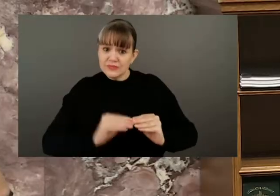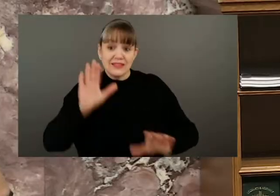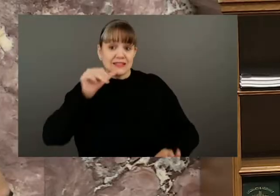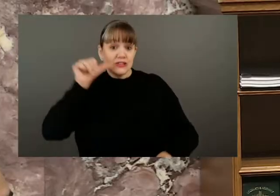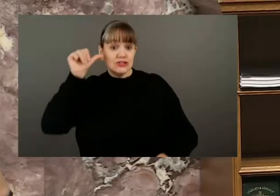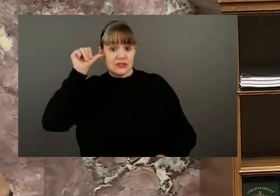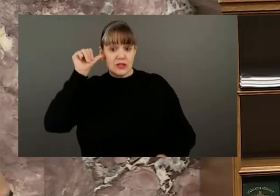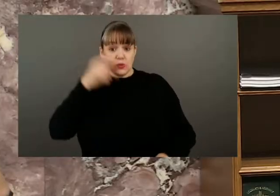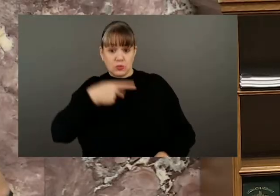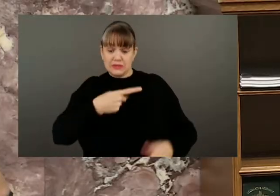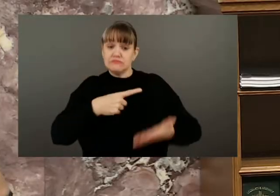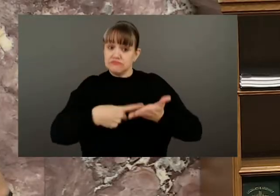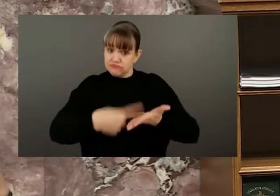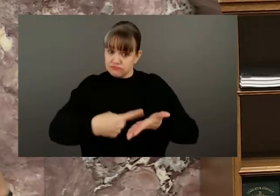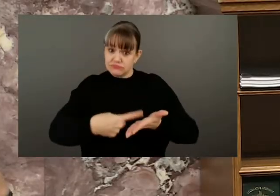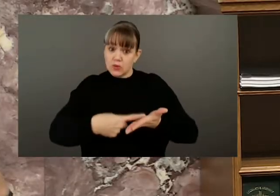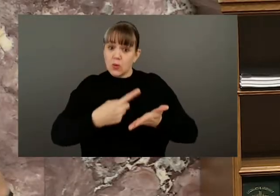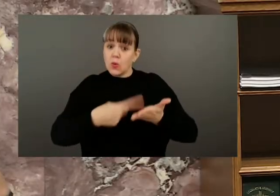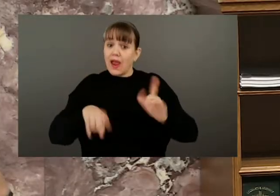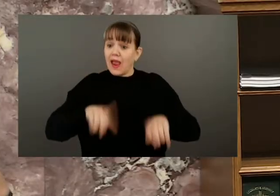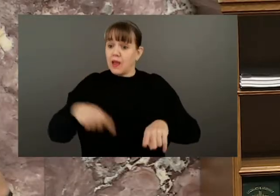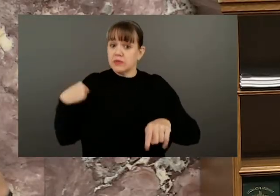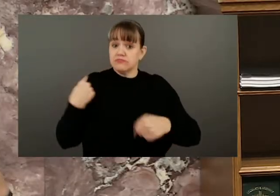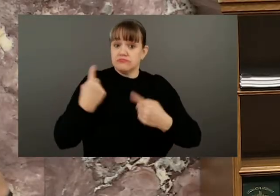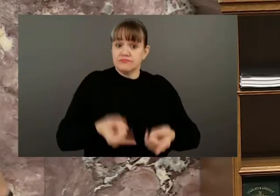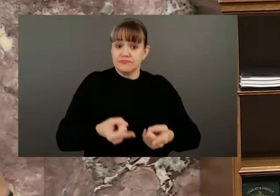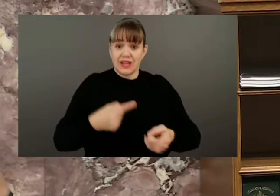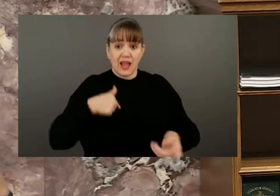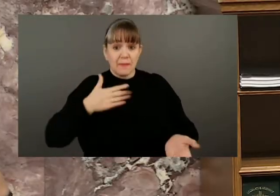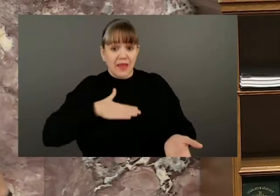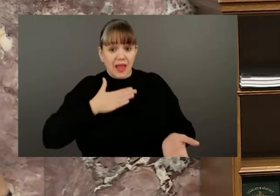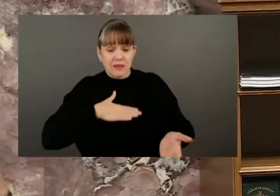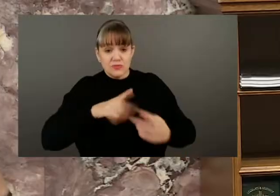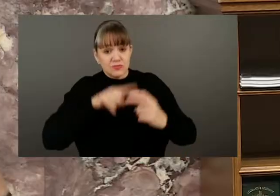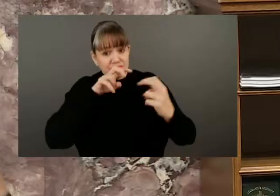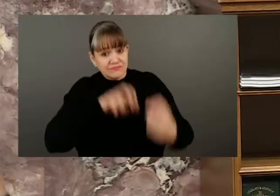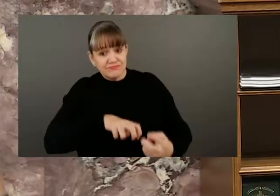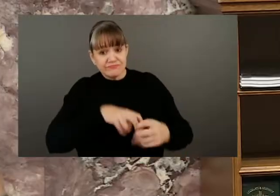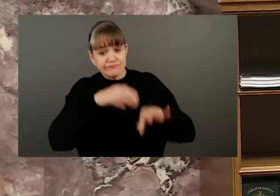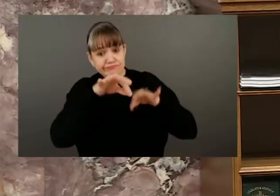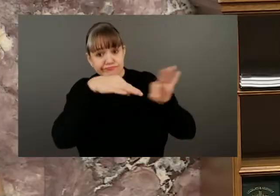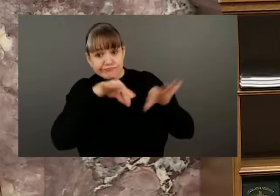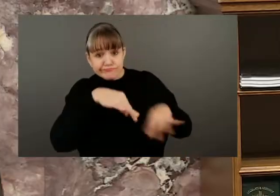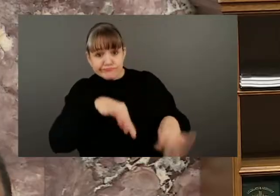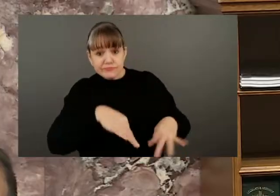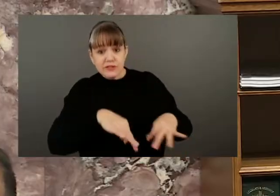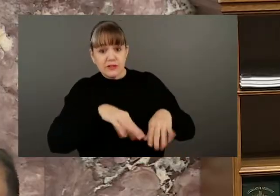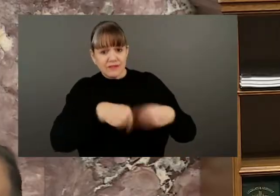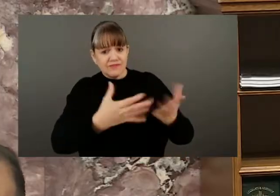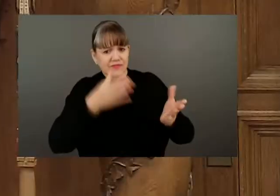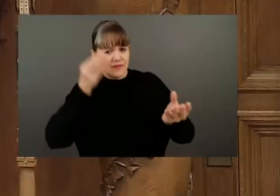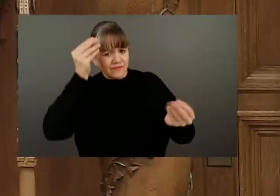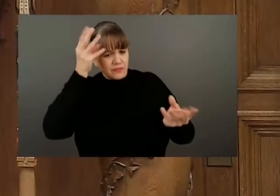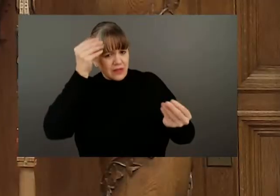go through this with him and provide him the information that he's requesting. Thank you.